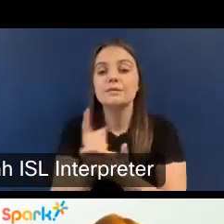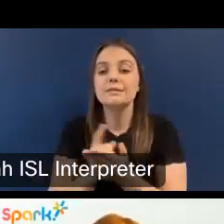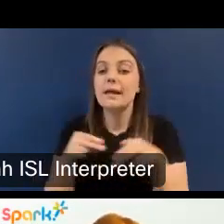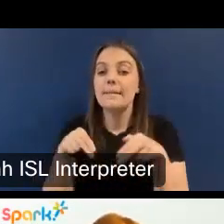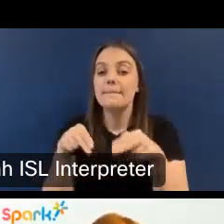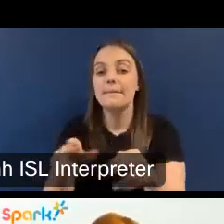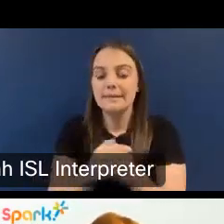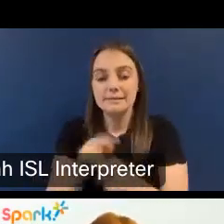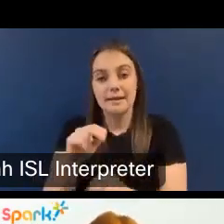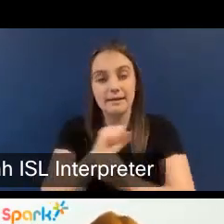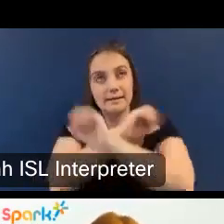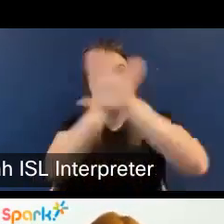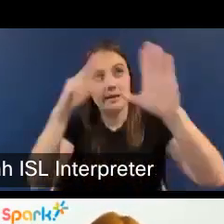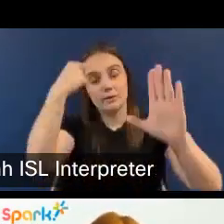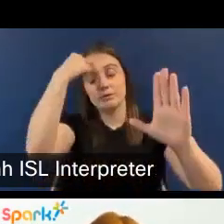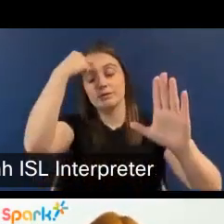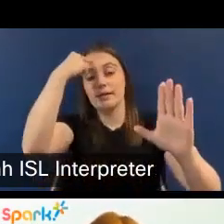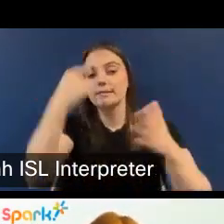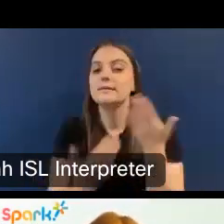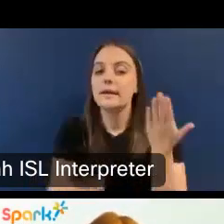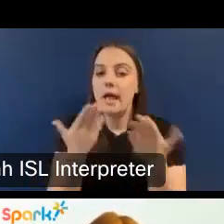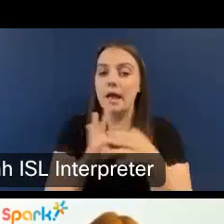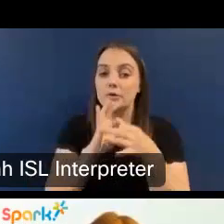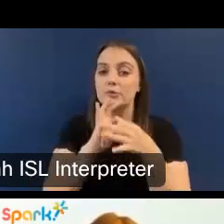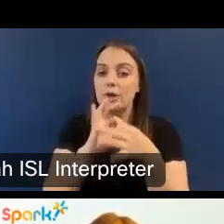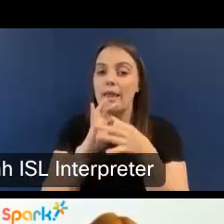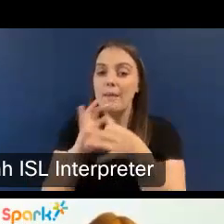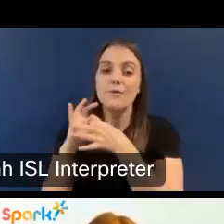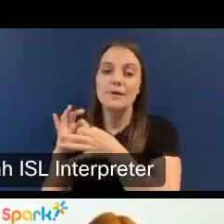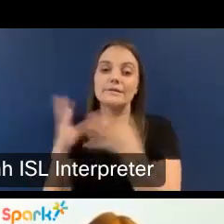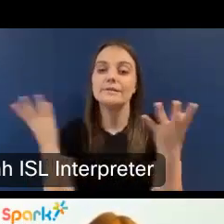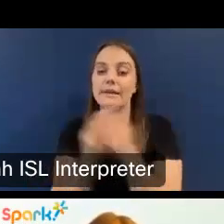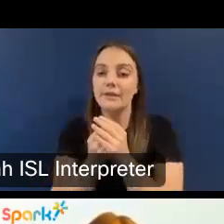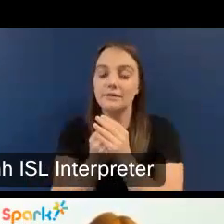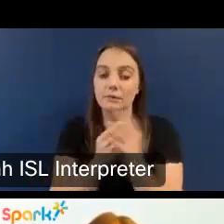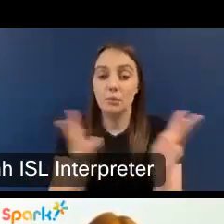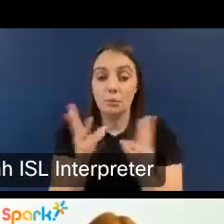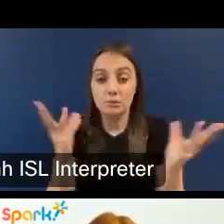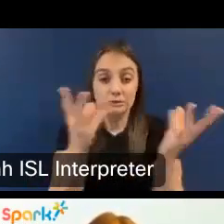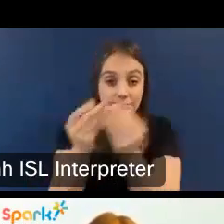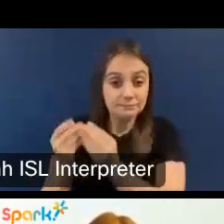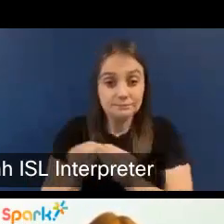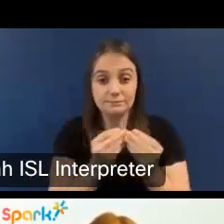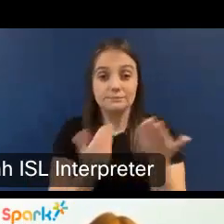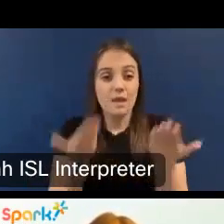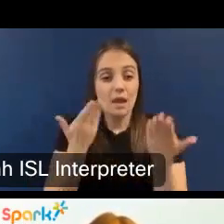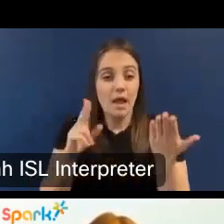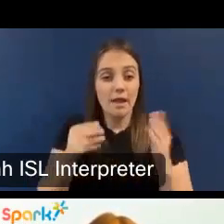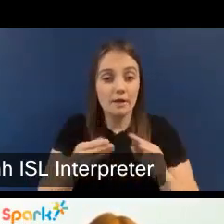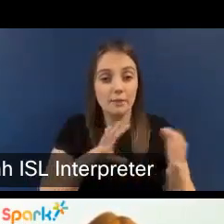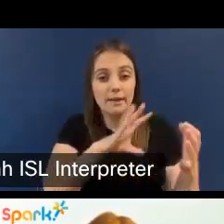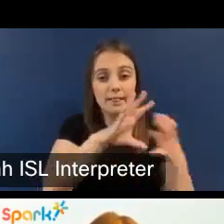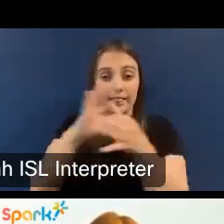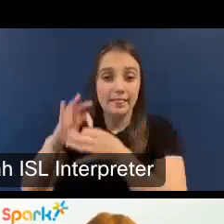clear vision on how to collaborate together, as you can see in the second image there, on like how can we make those services